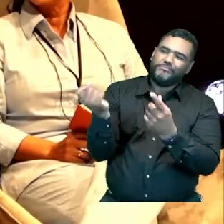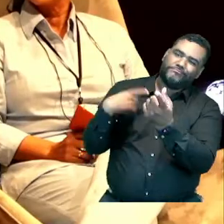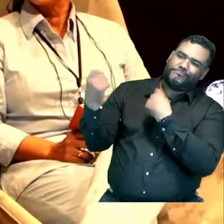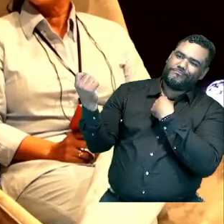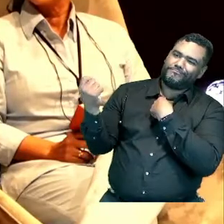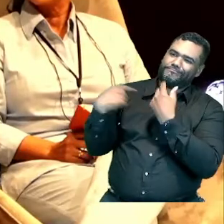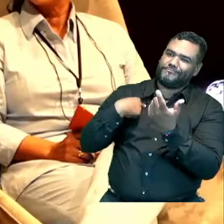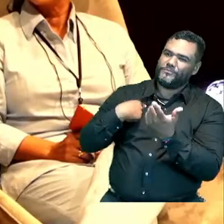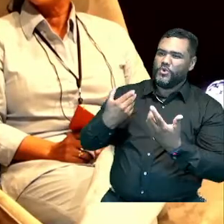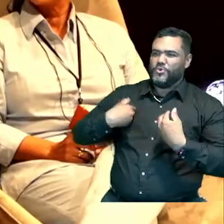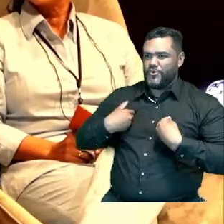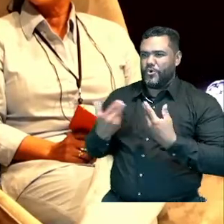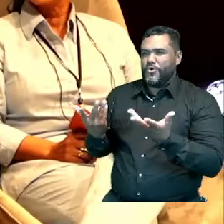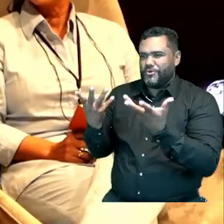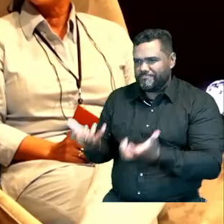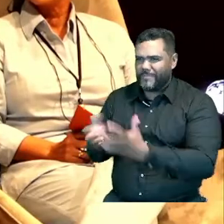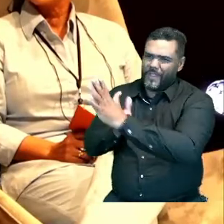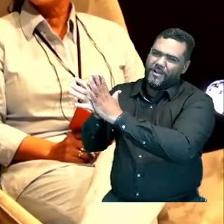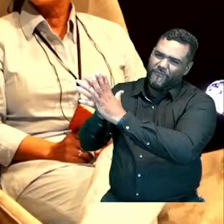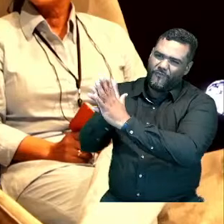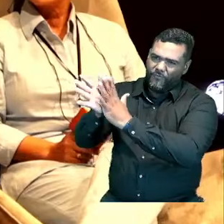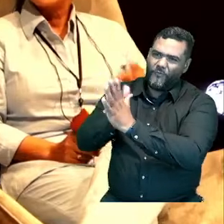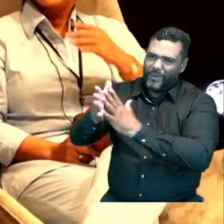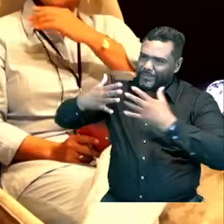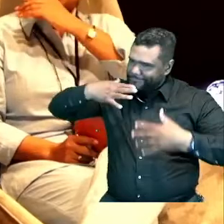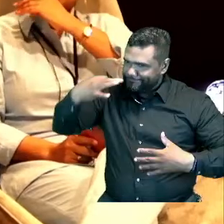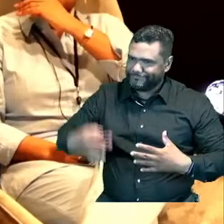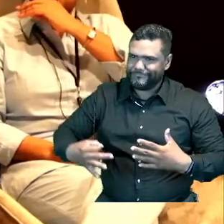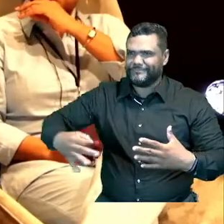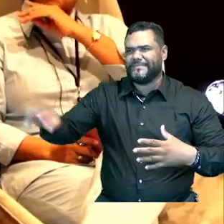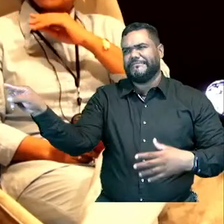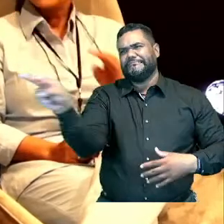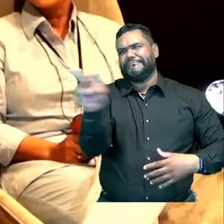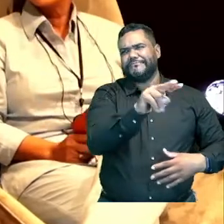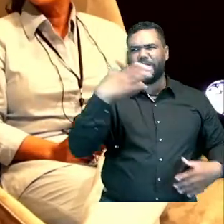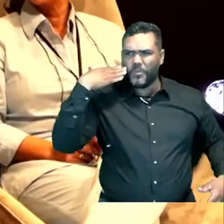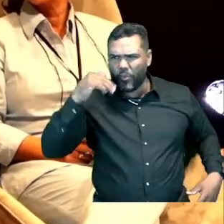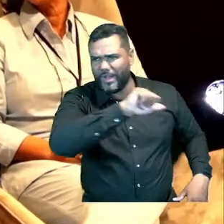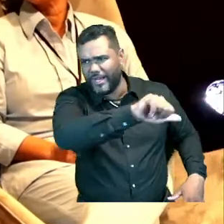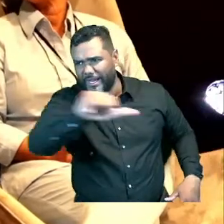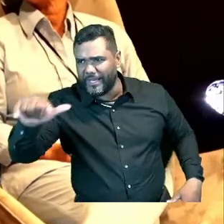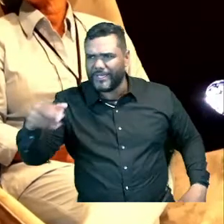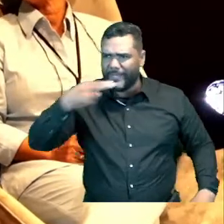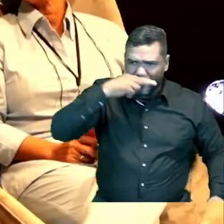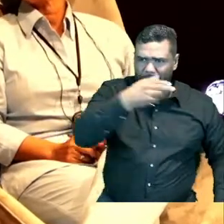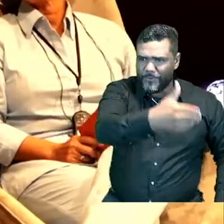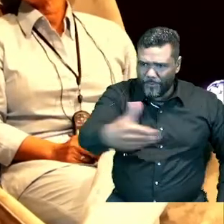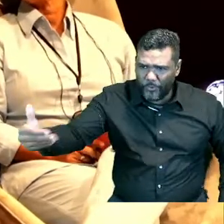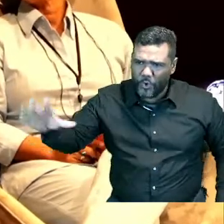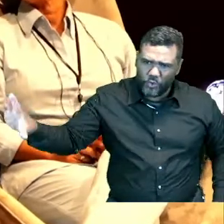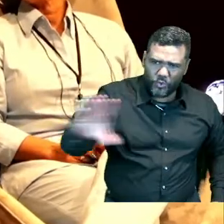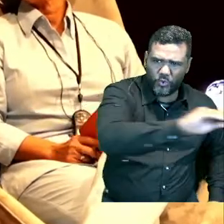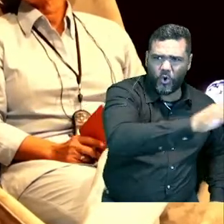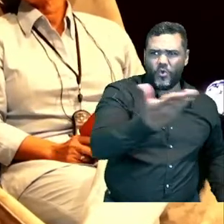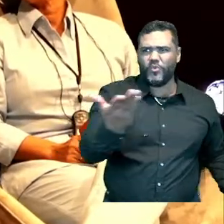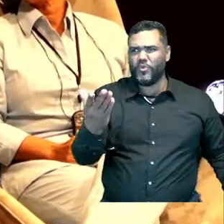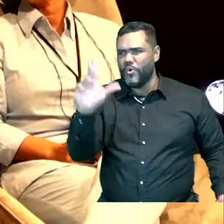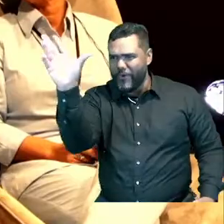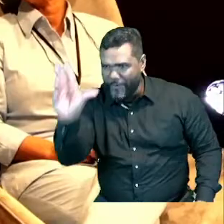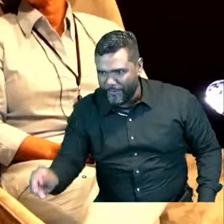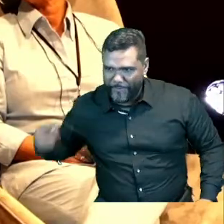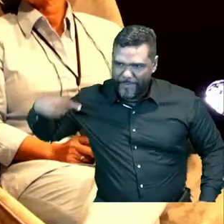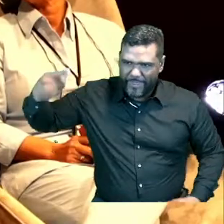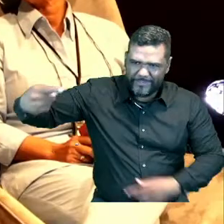and girls as well, Afro-descendant women, have